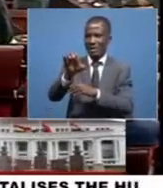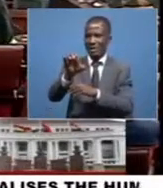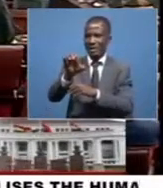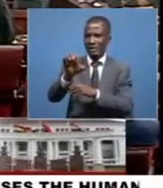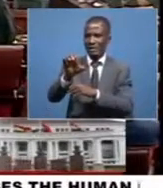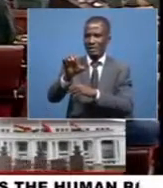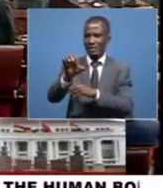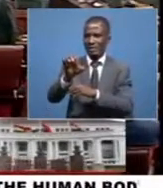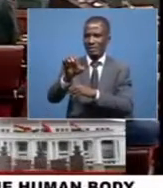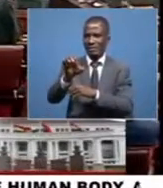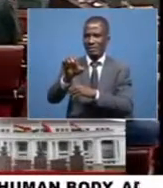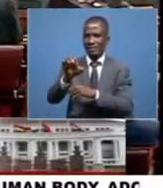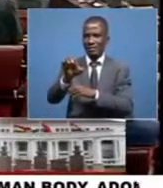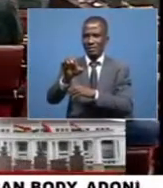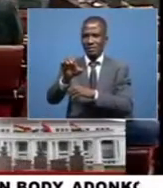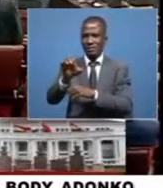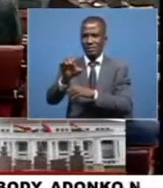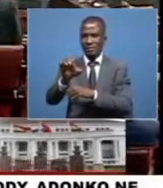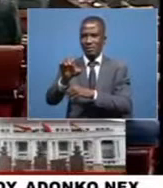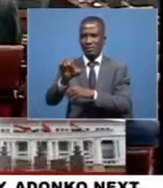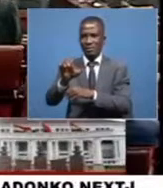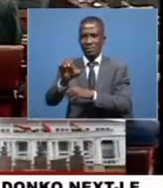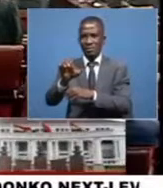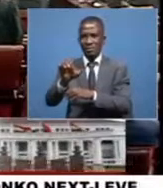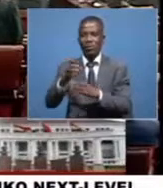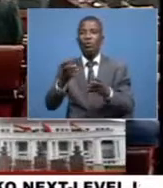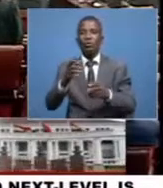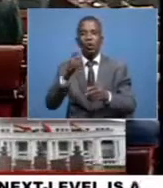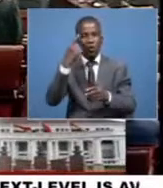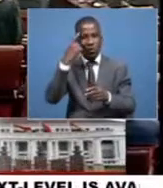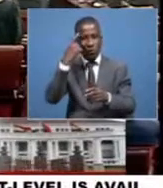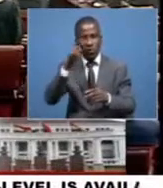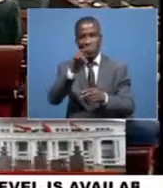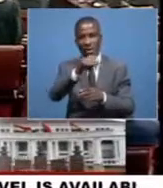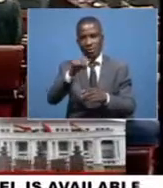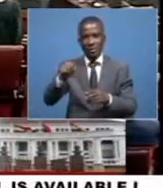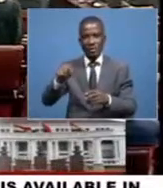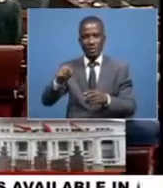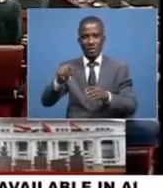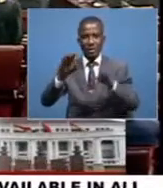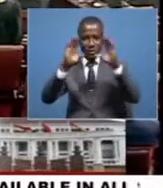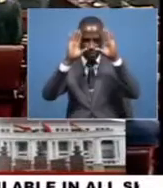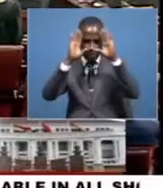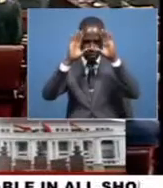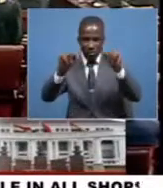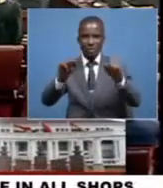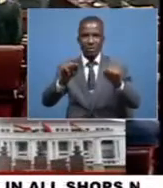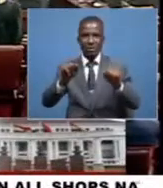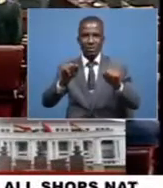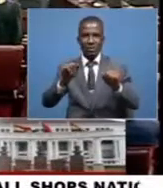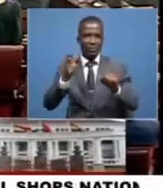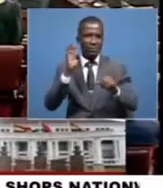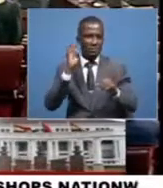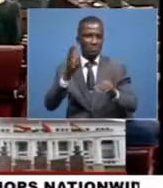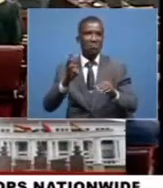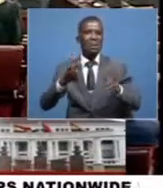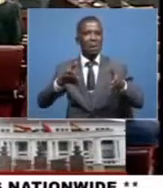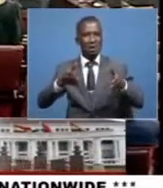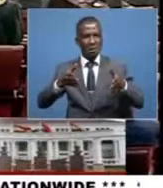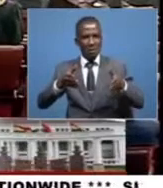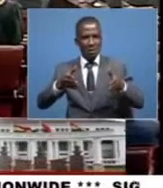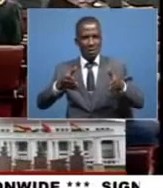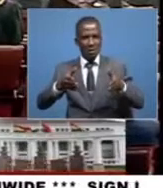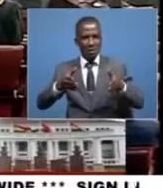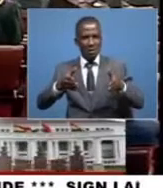of, not for, of the second respondent as president-elect, no candidate obtained more